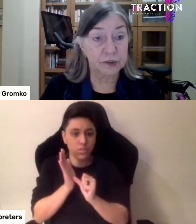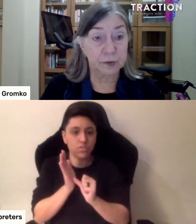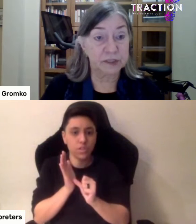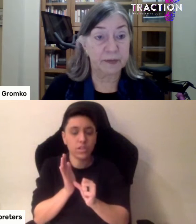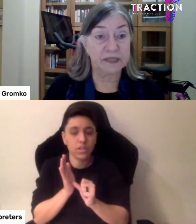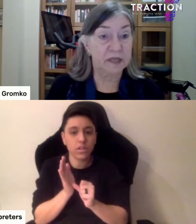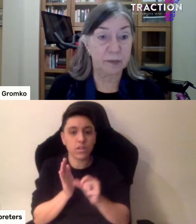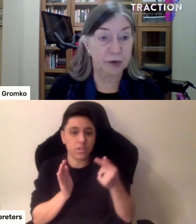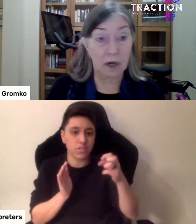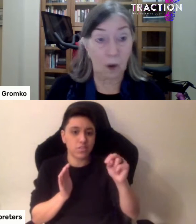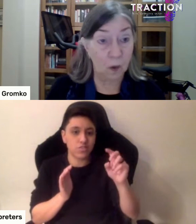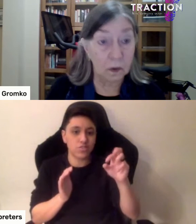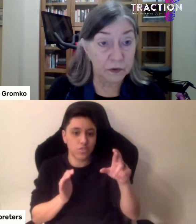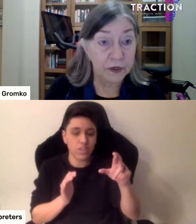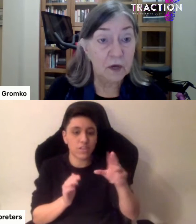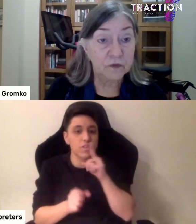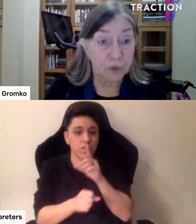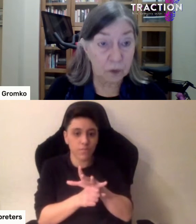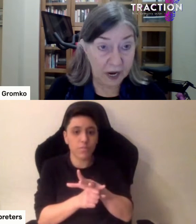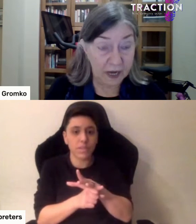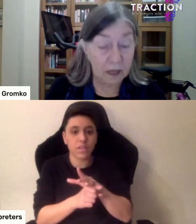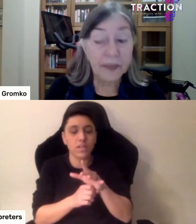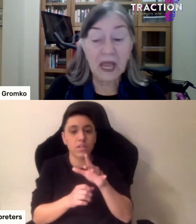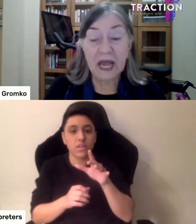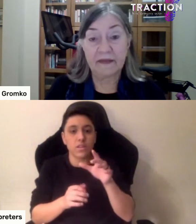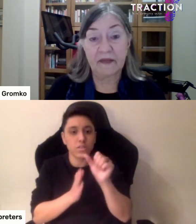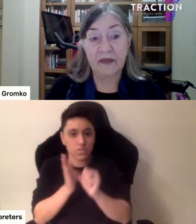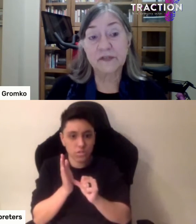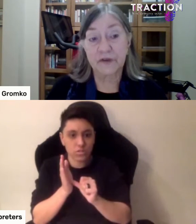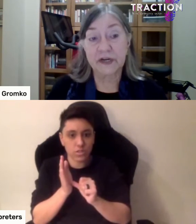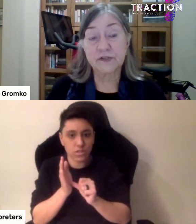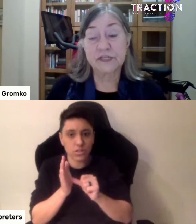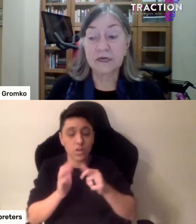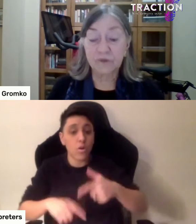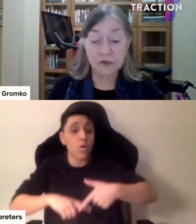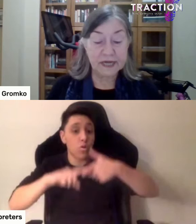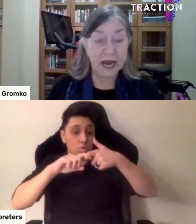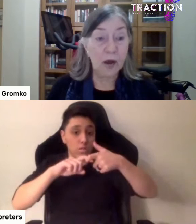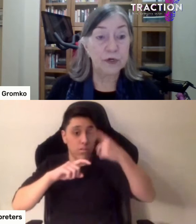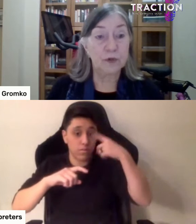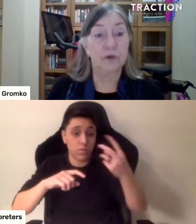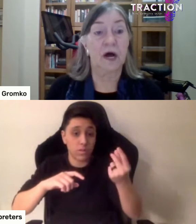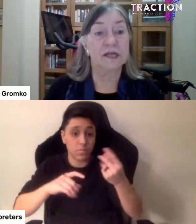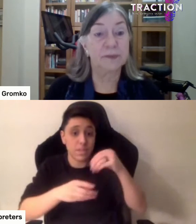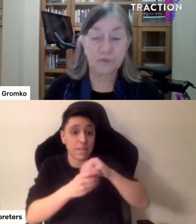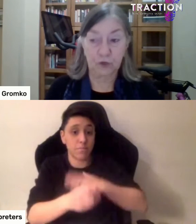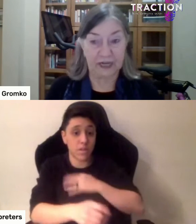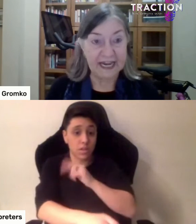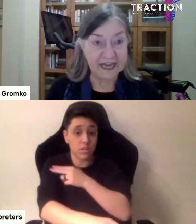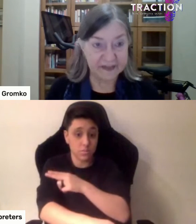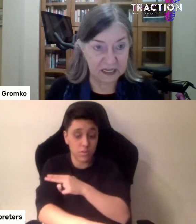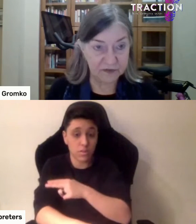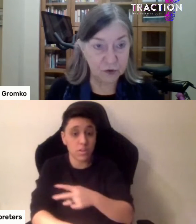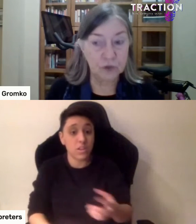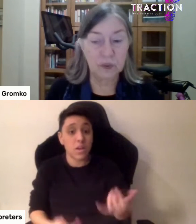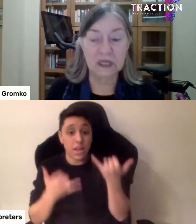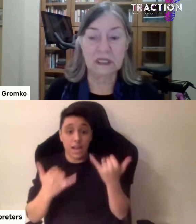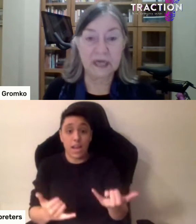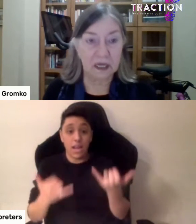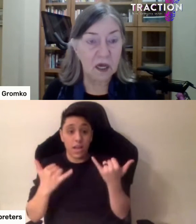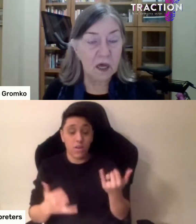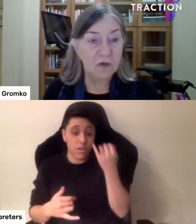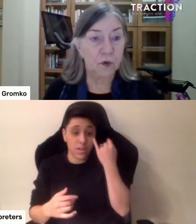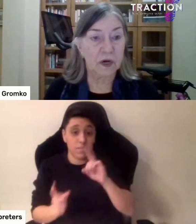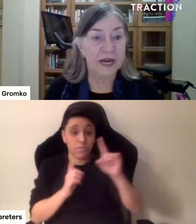gender-affirming surgeries were just basically put on hold for a while, and that was very interesting. And of course, now when you go to the hospital for anything, if you go